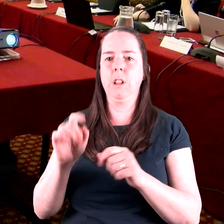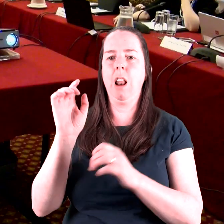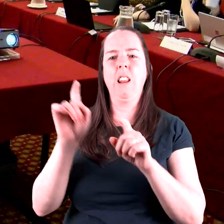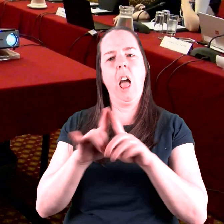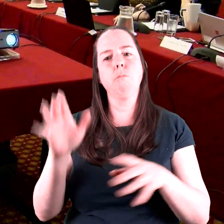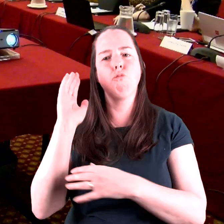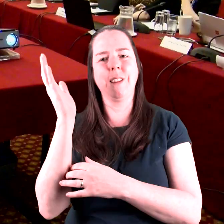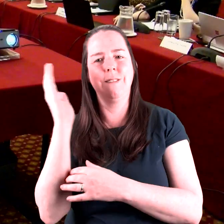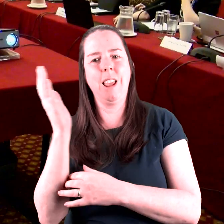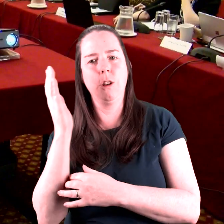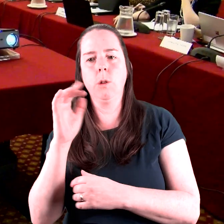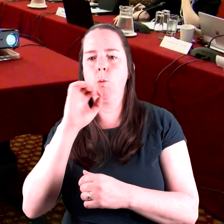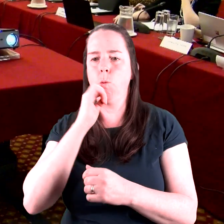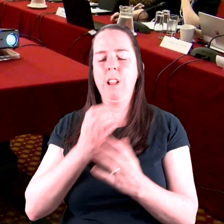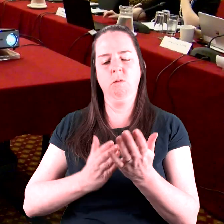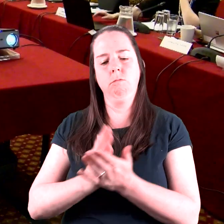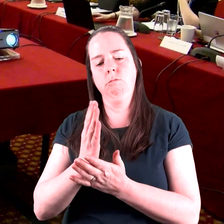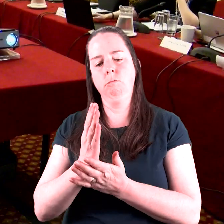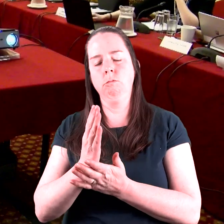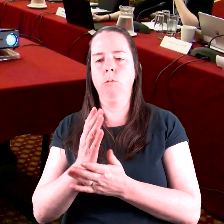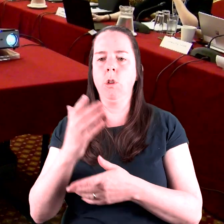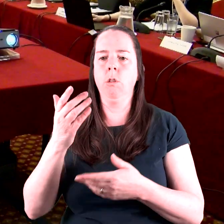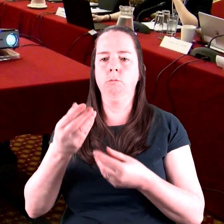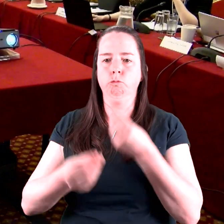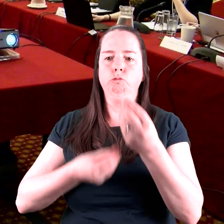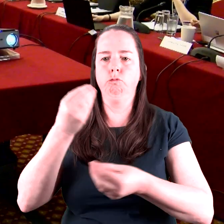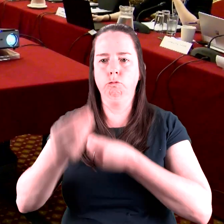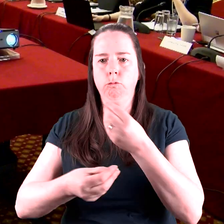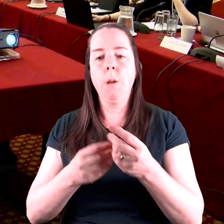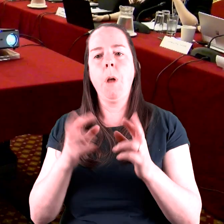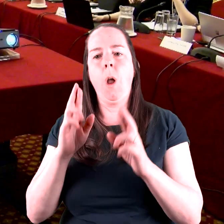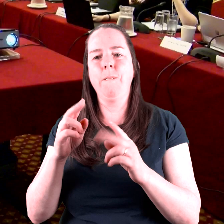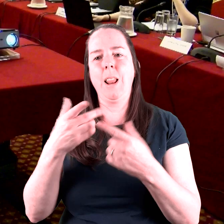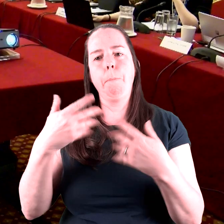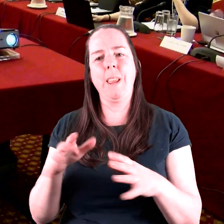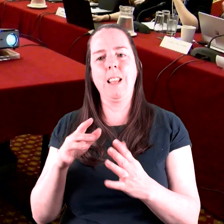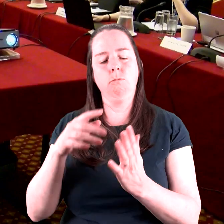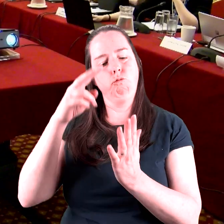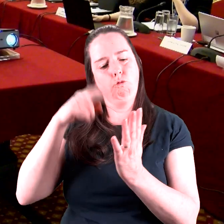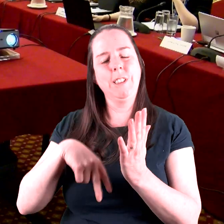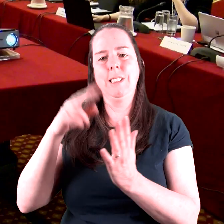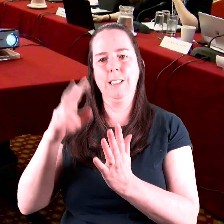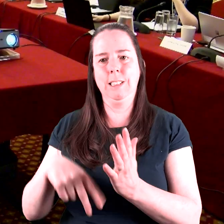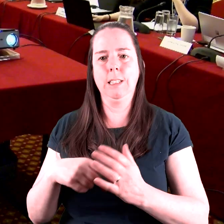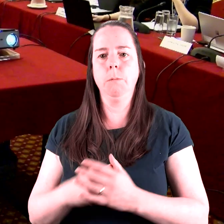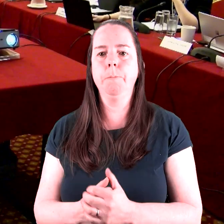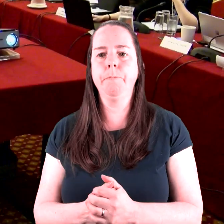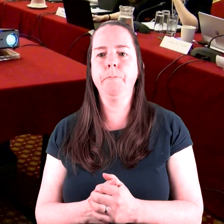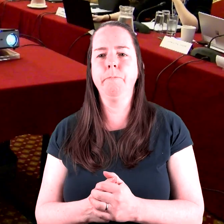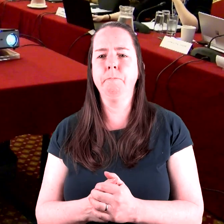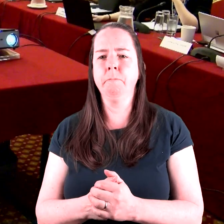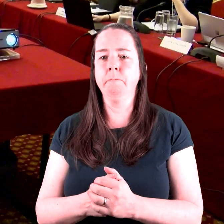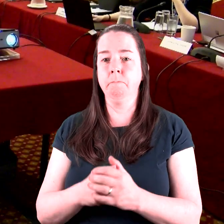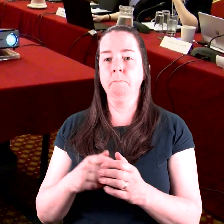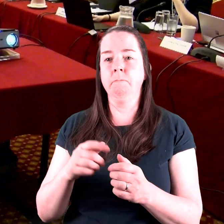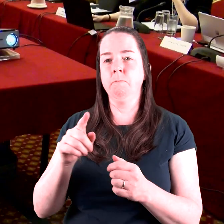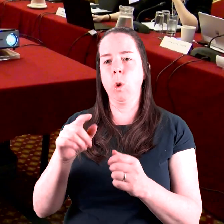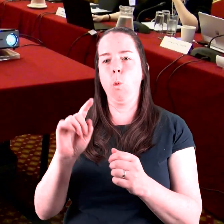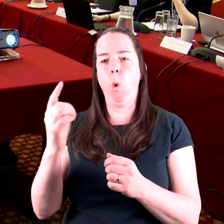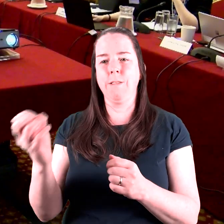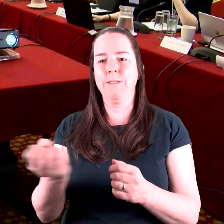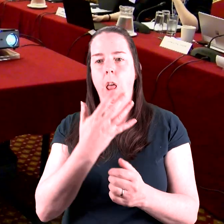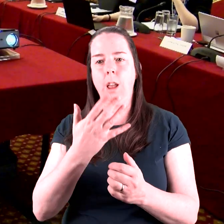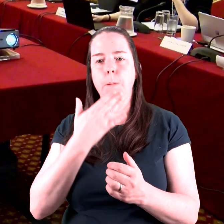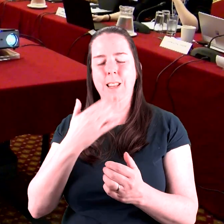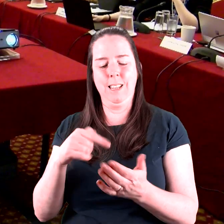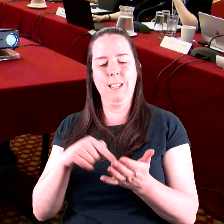a presentation. So I'm just going to take you through the presentation, but obviously hopefully you've had a chance to read the discussion document. Would you mind going on